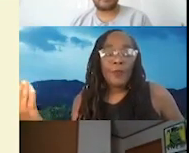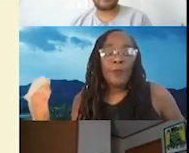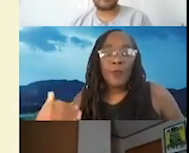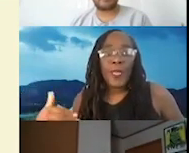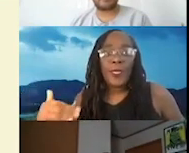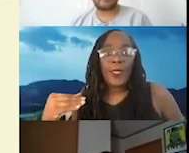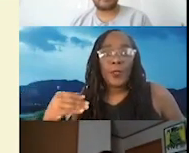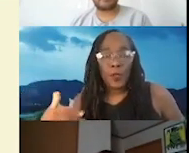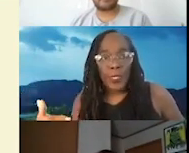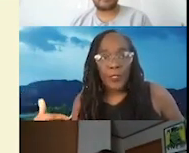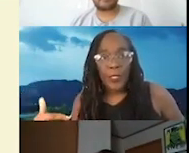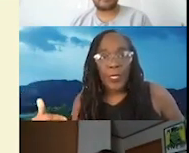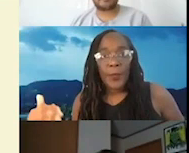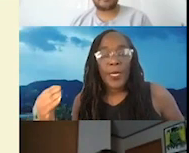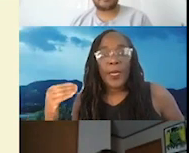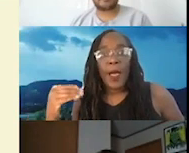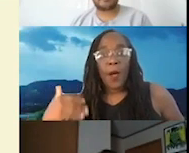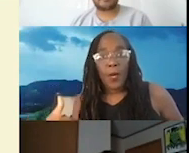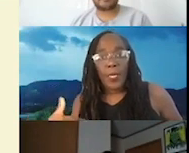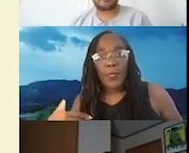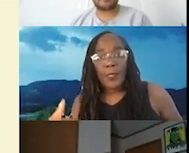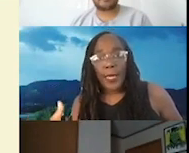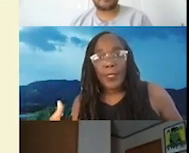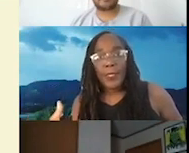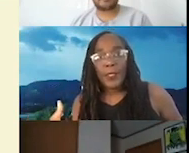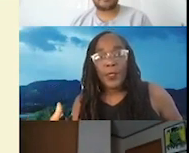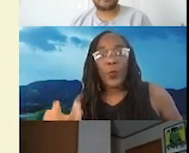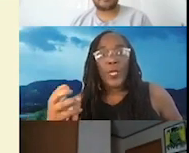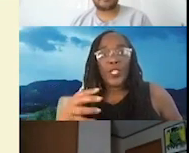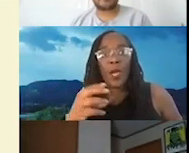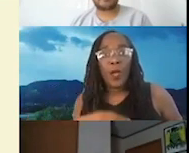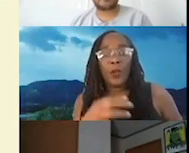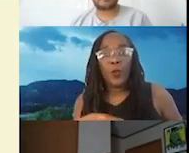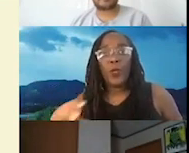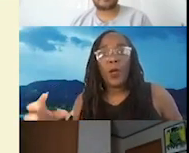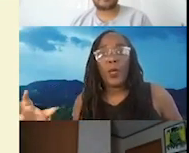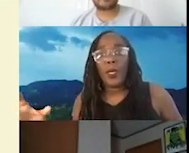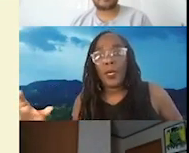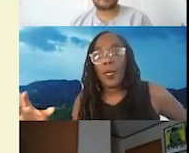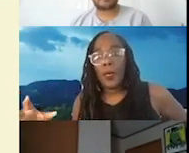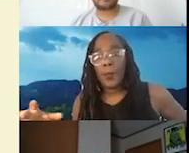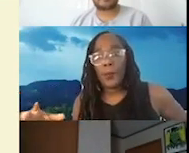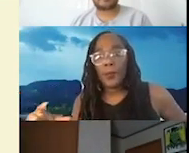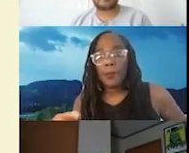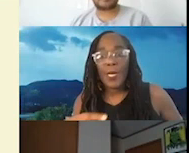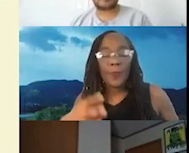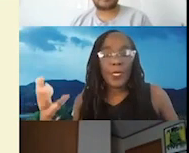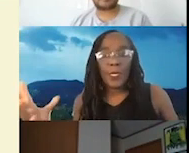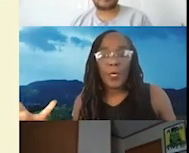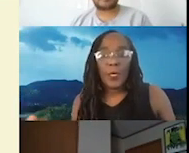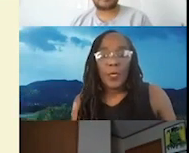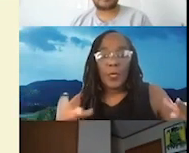really removing the Eurocentrism in our societies, which are no longer